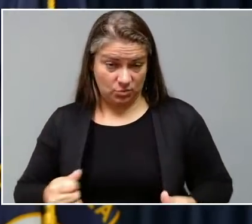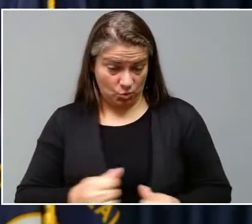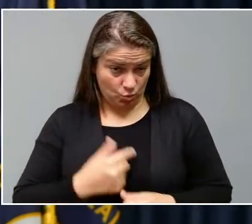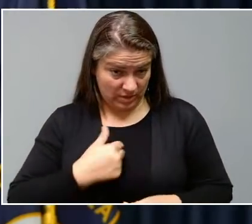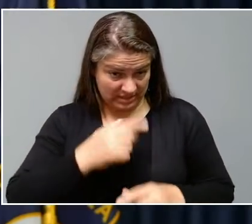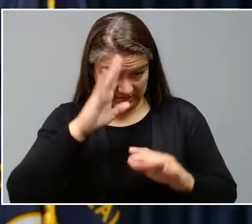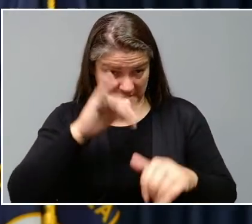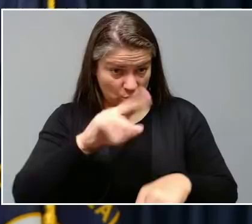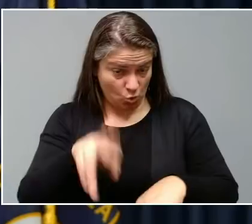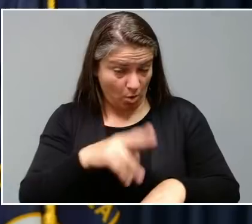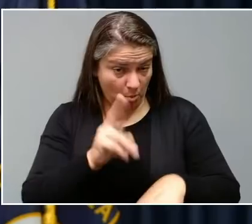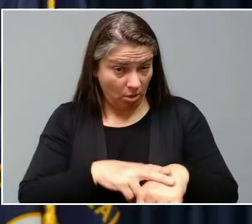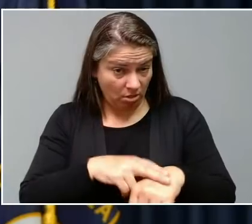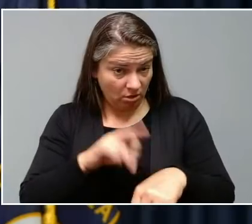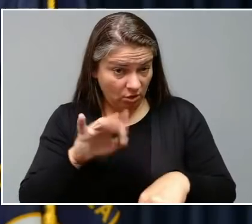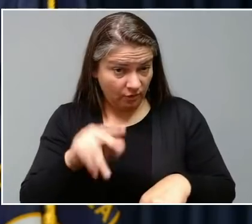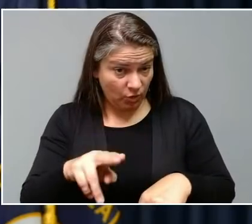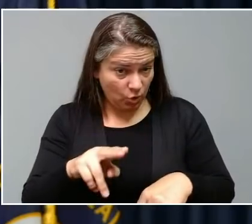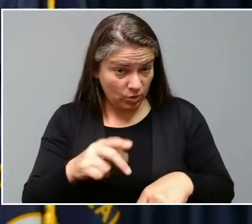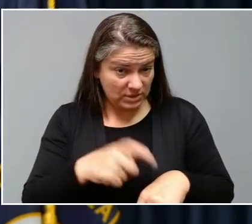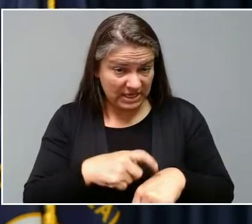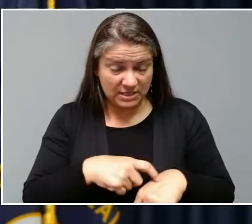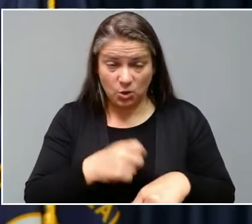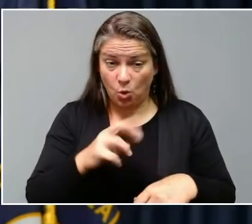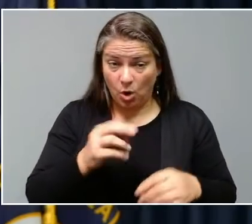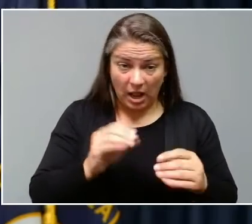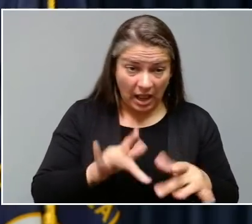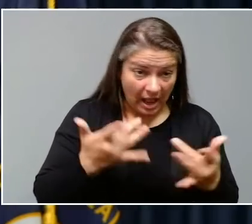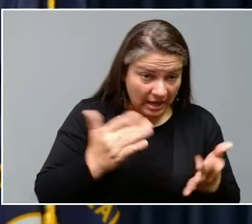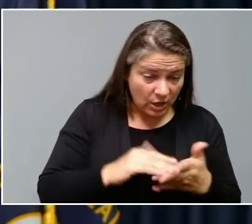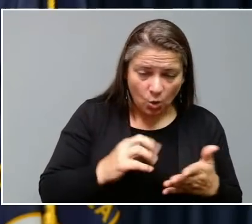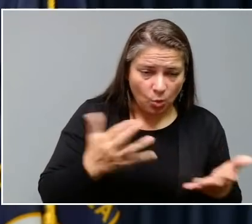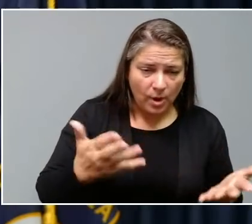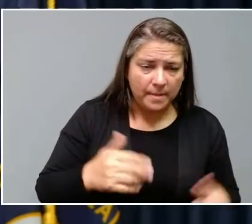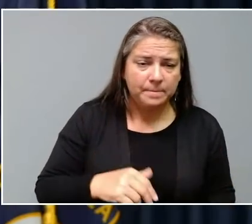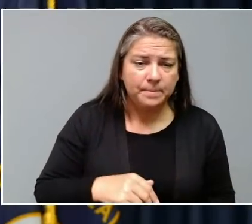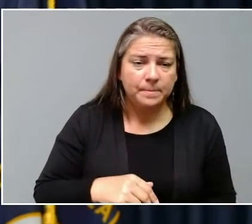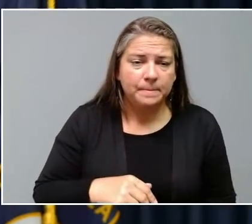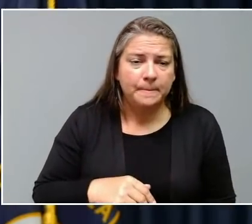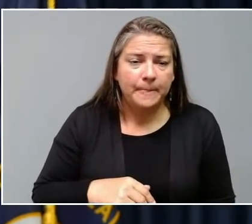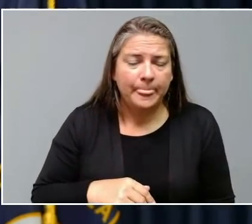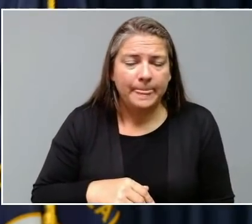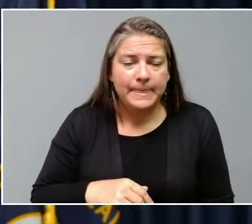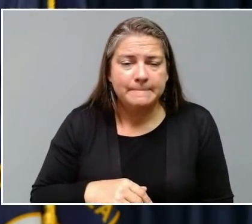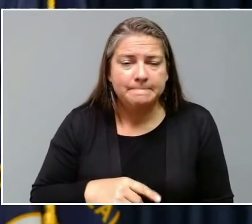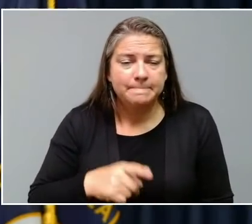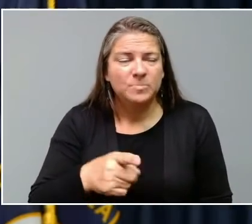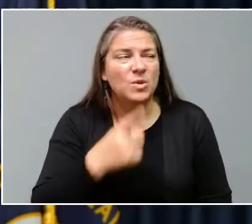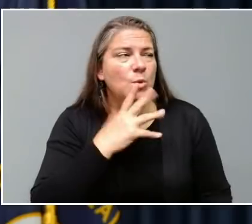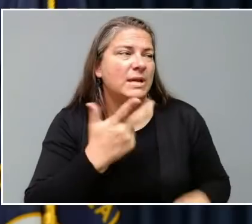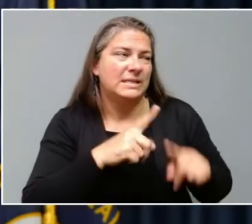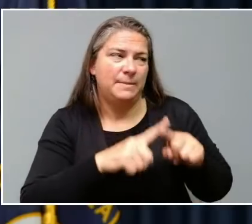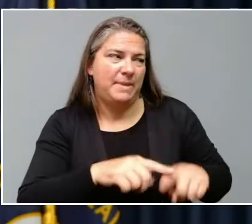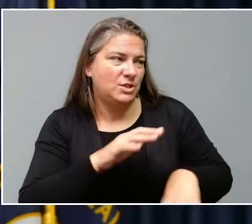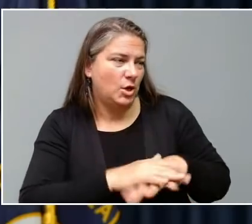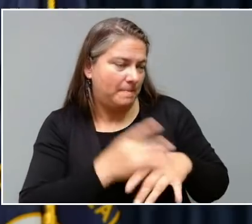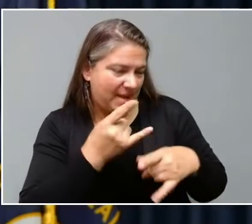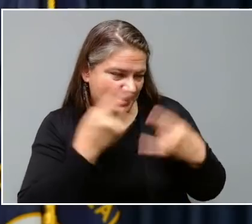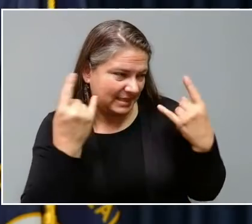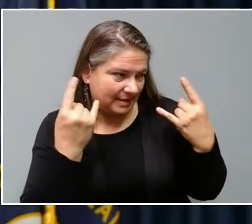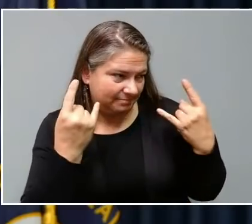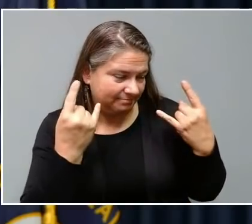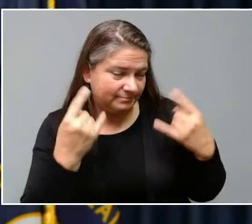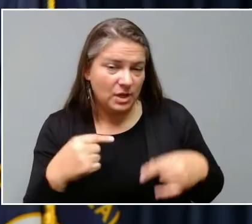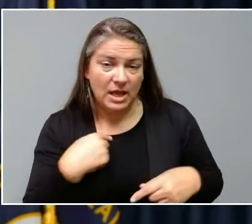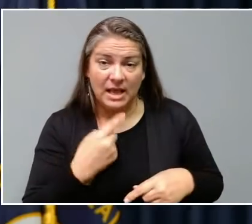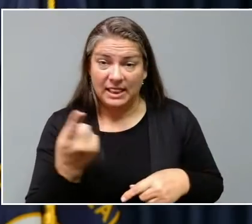normal season, worse, or perhaps lighter again? Thanks. So I think it all depends on masking. We showed last